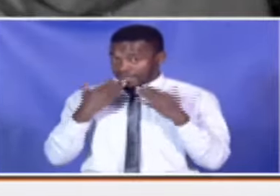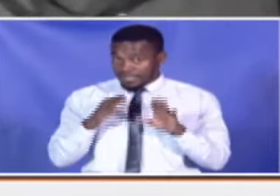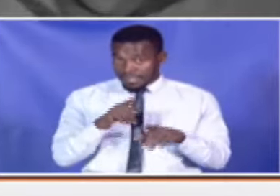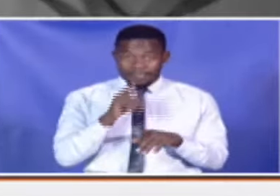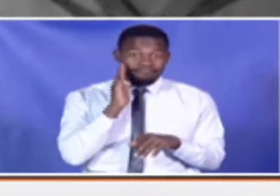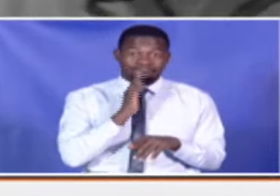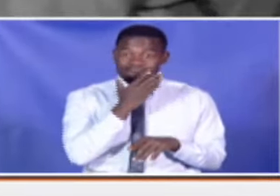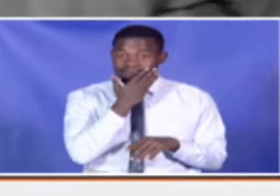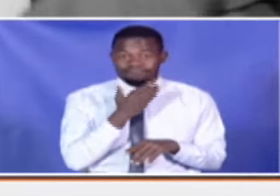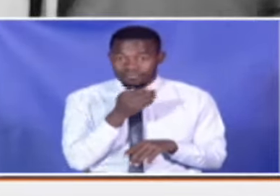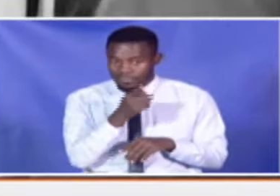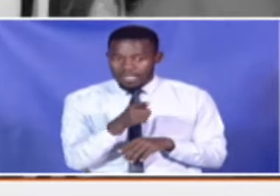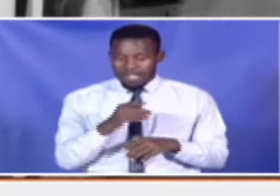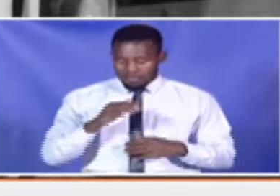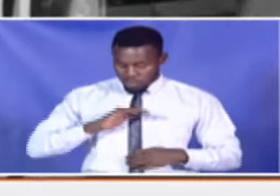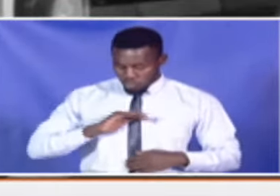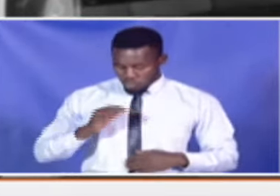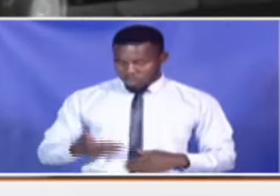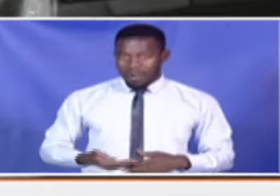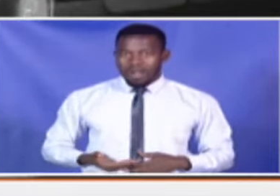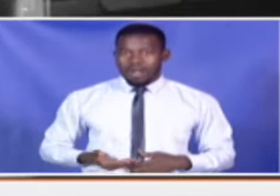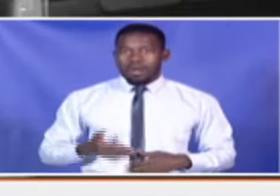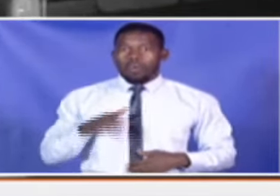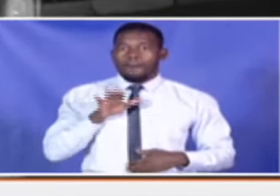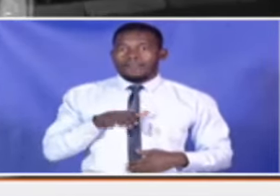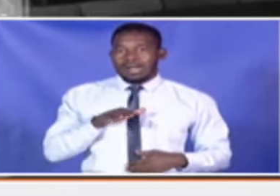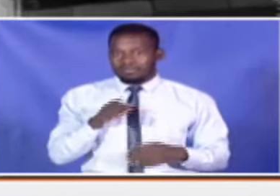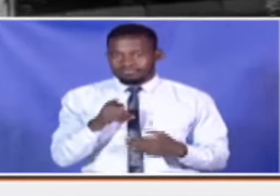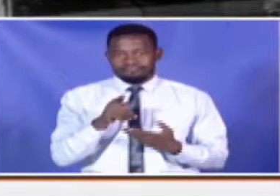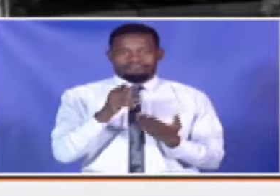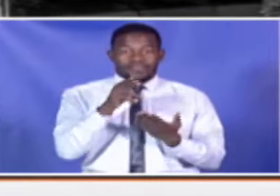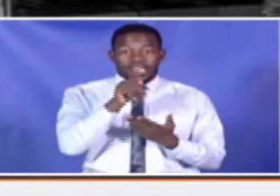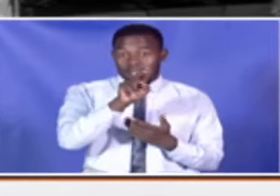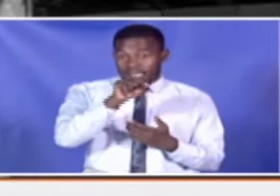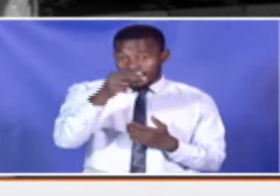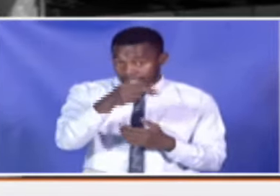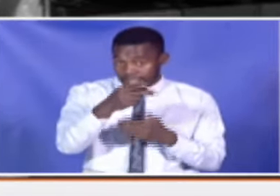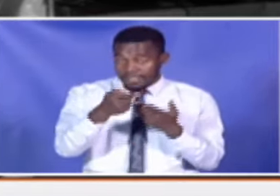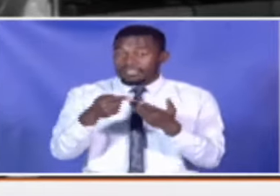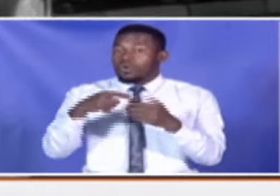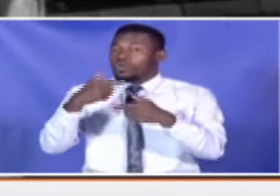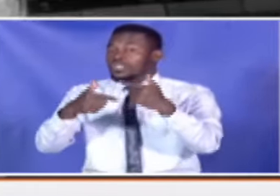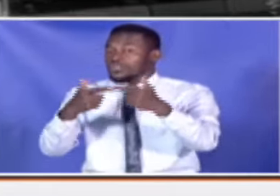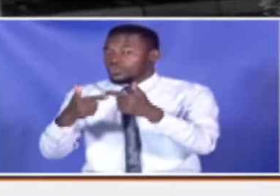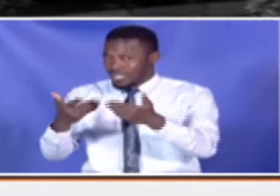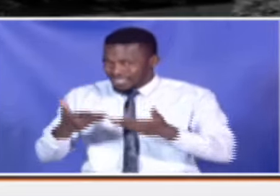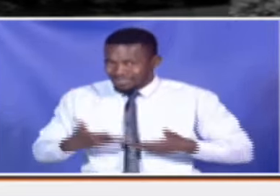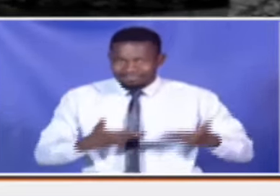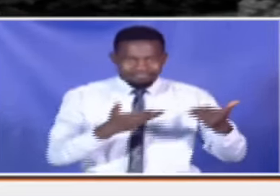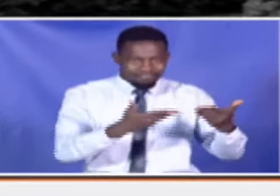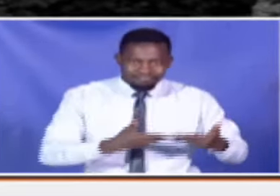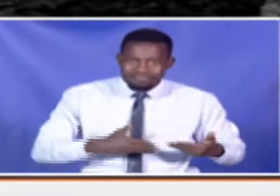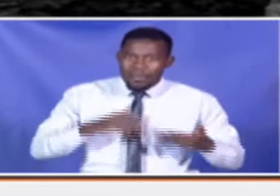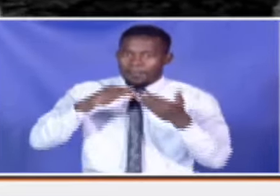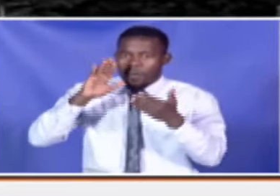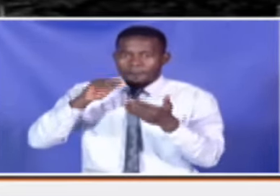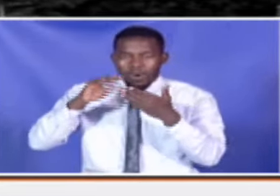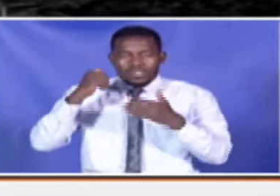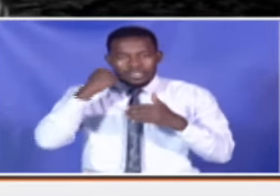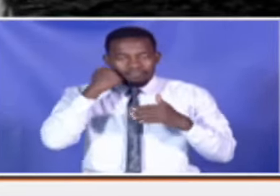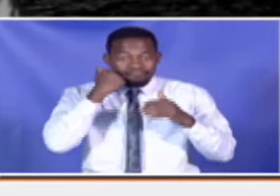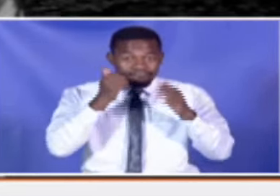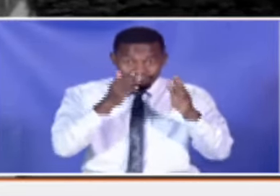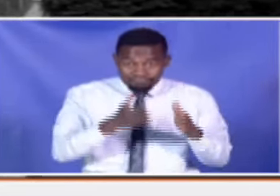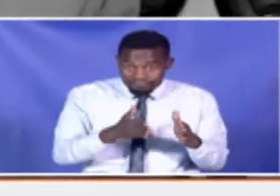an expectant woman. KNH continues to receive patients referred from other facilities within Nairobi County,